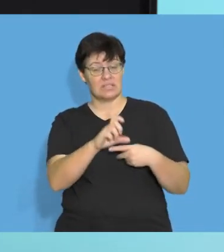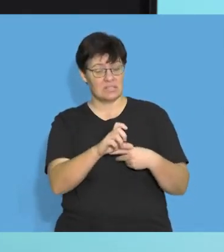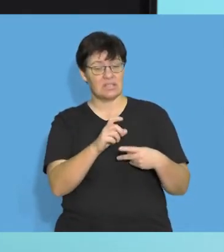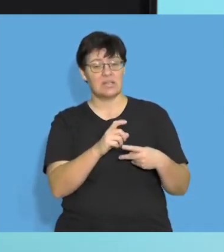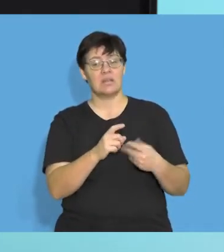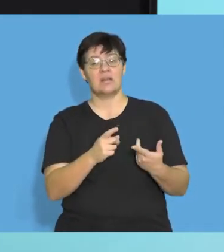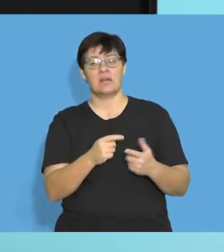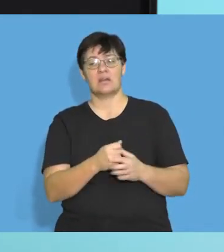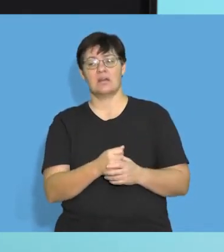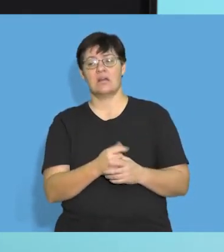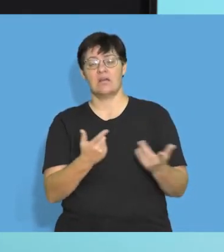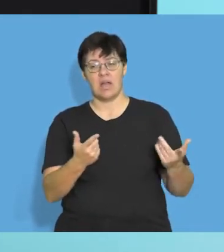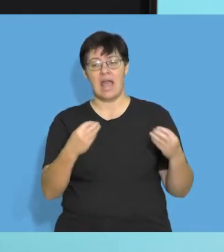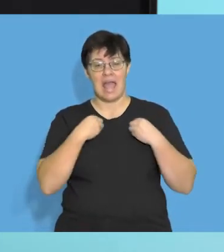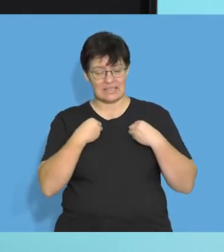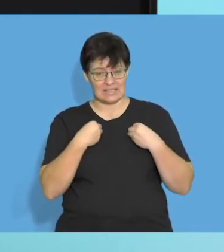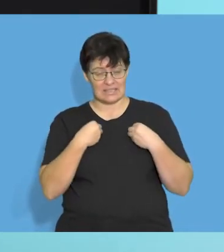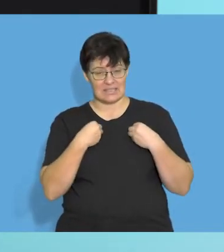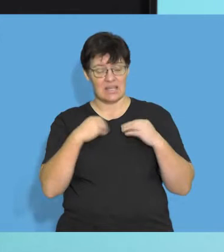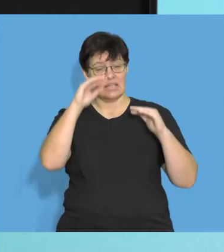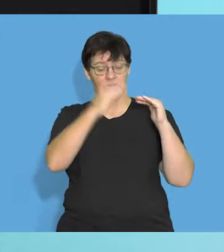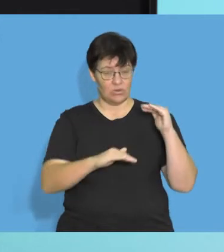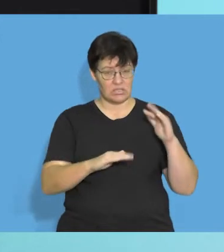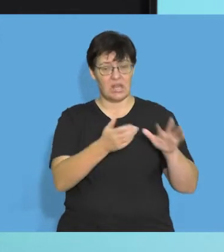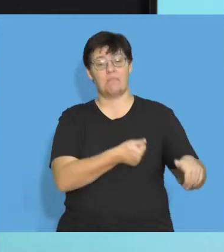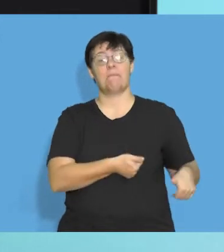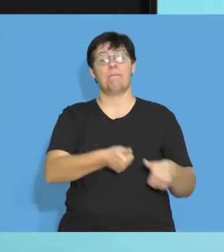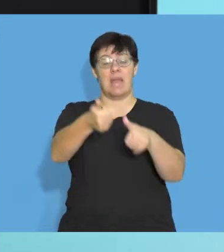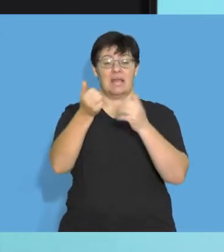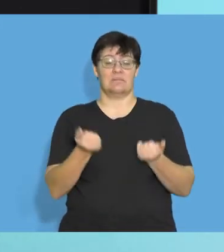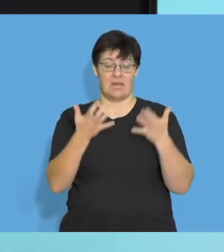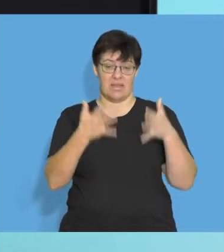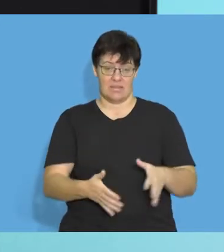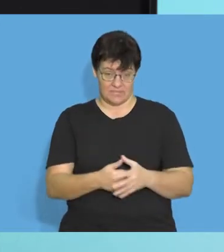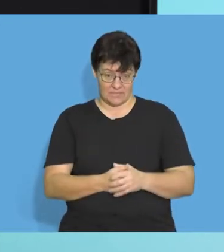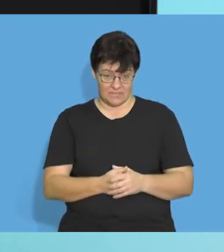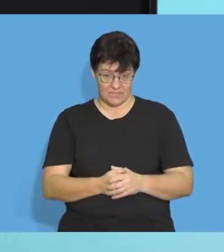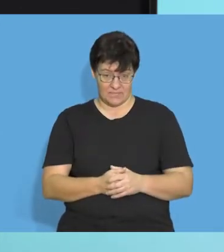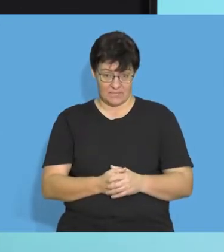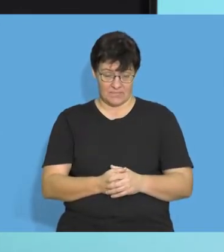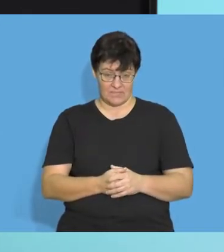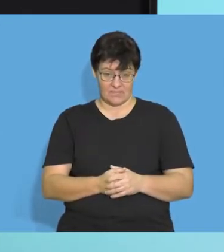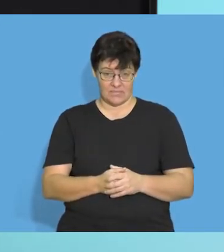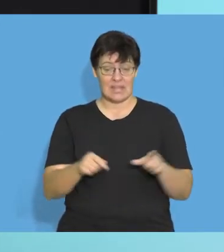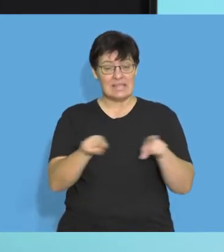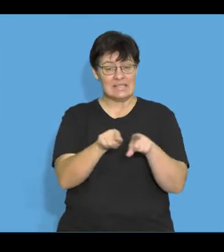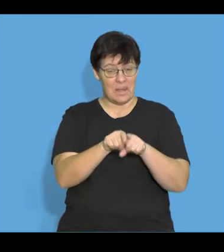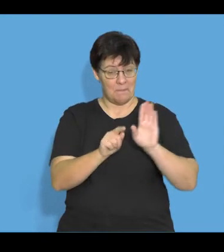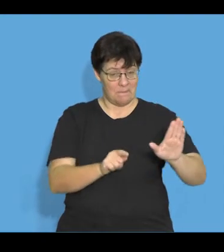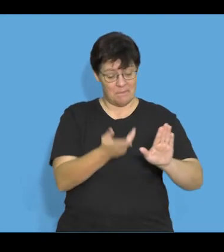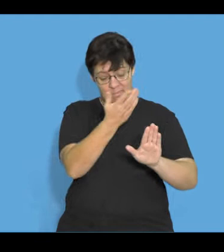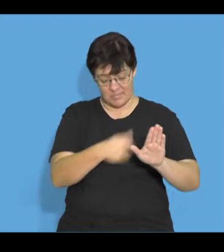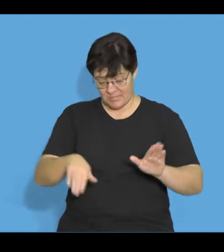is decreasing. You've returned the goods to your suppliers. Okay, now take that same transaction